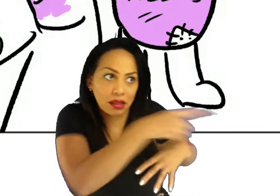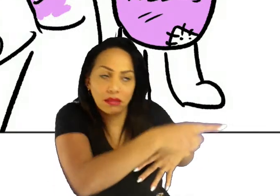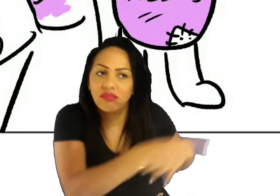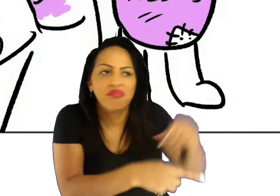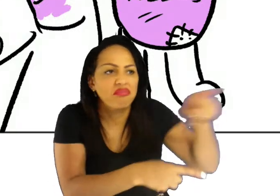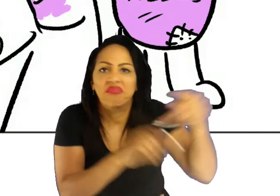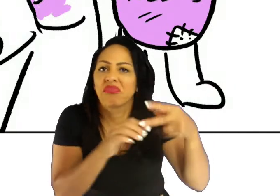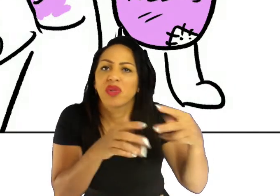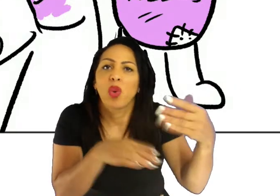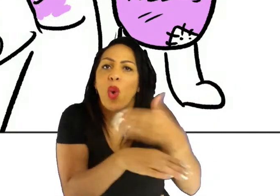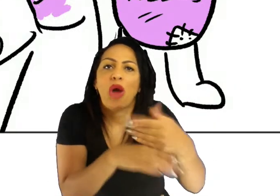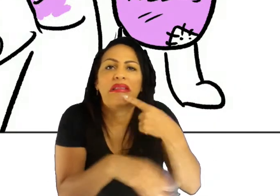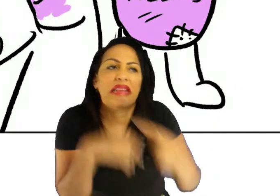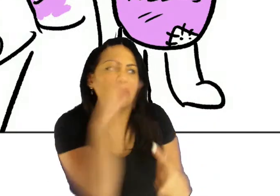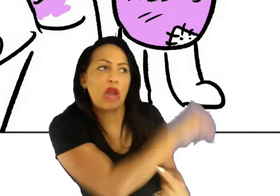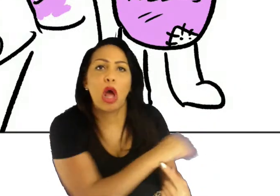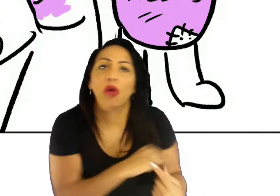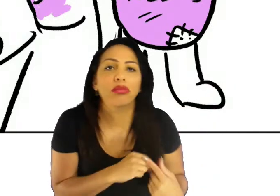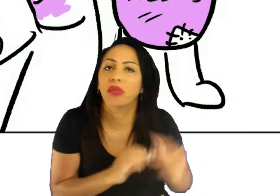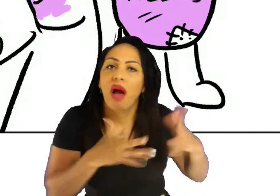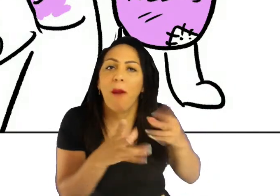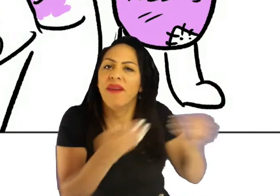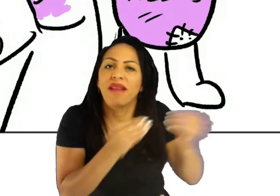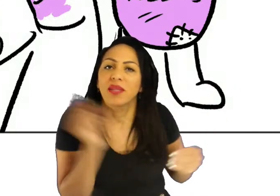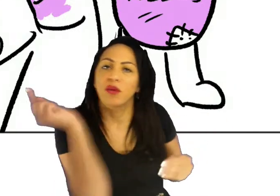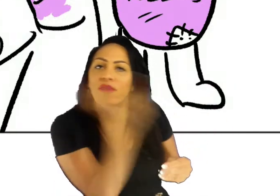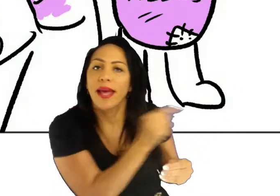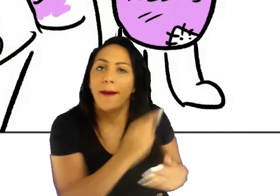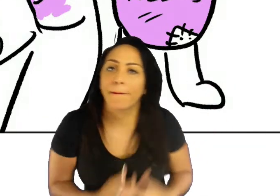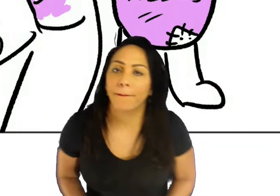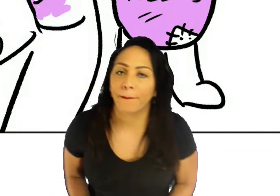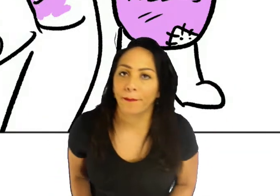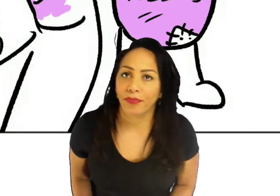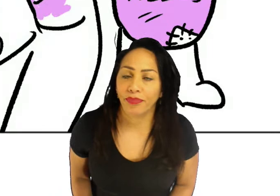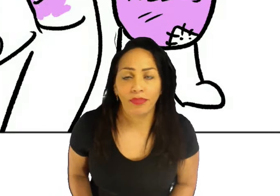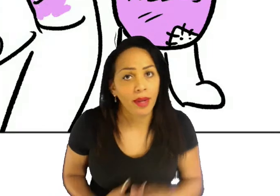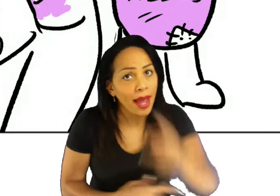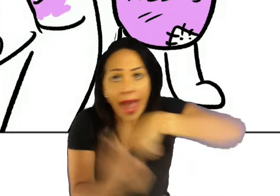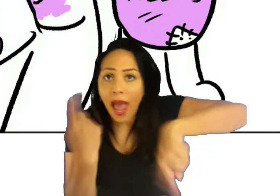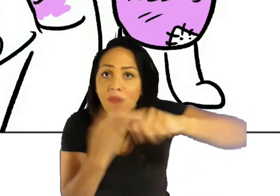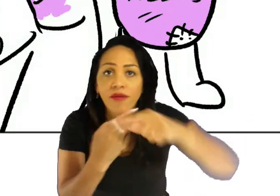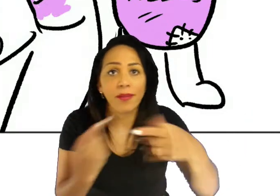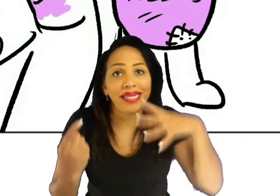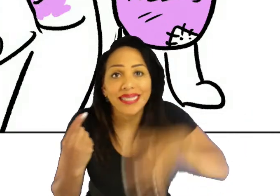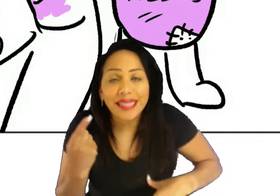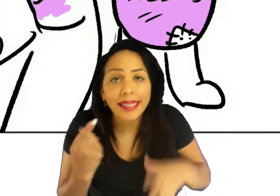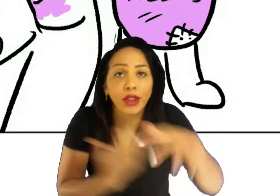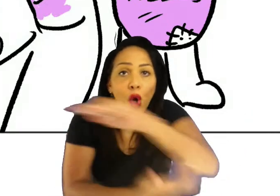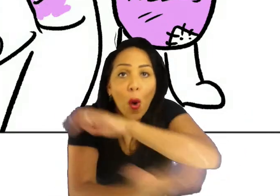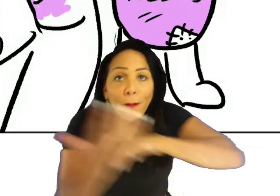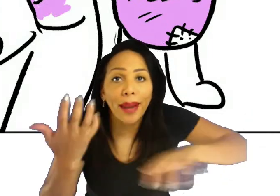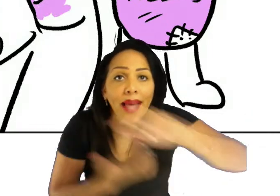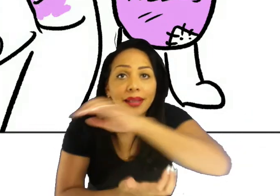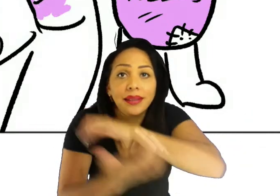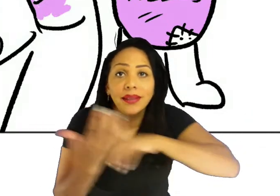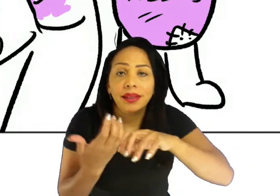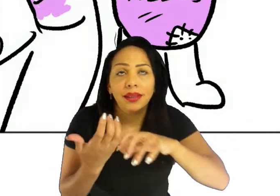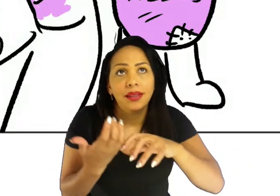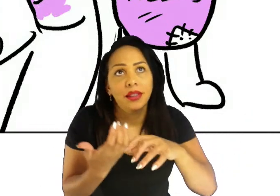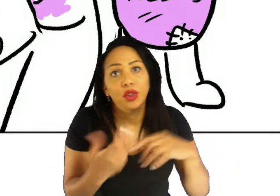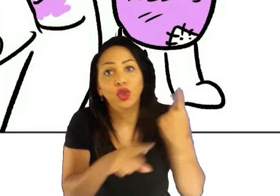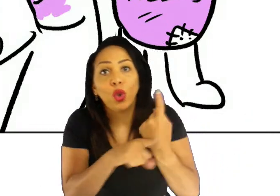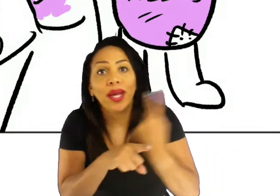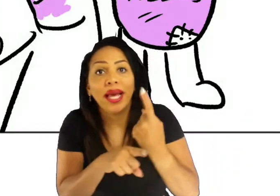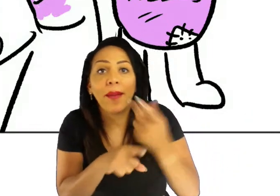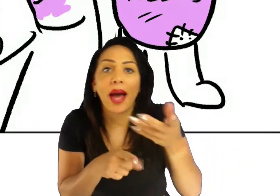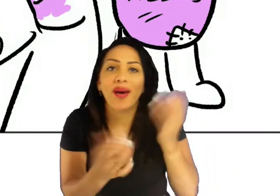People's needs are obviously complex, and talking about access needs versus care